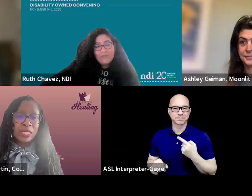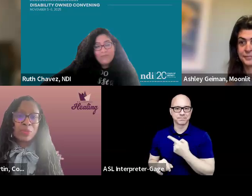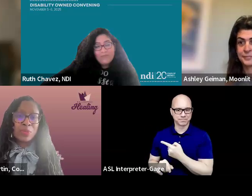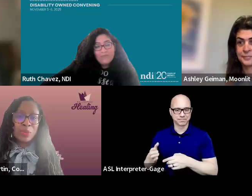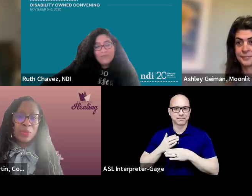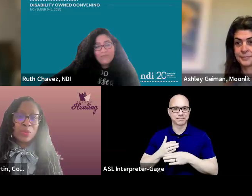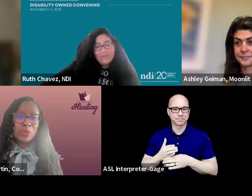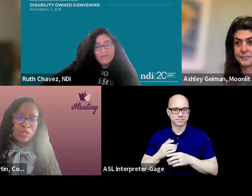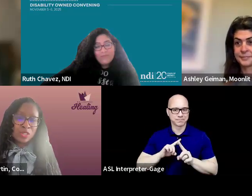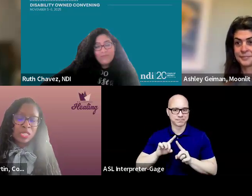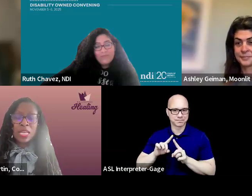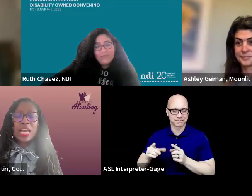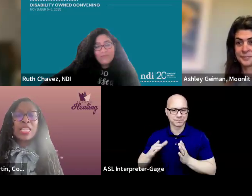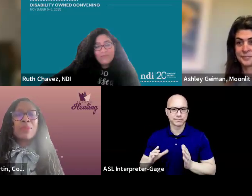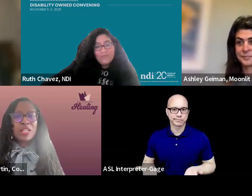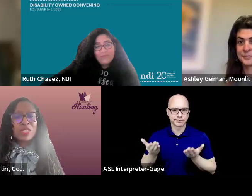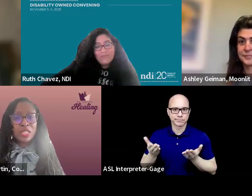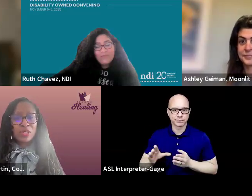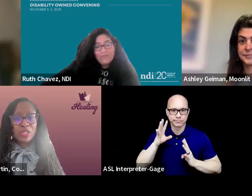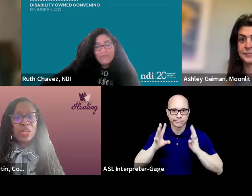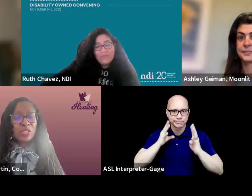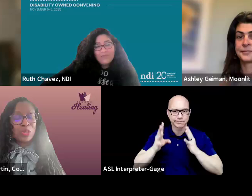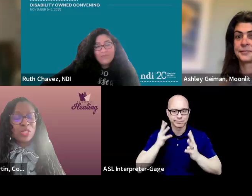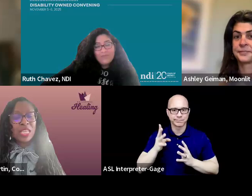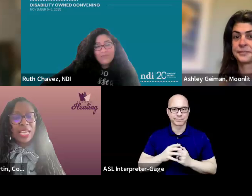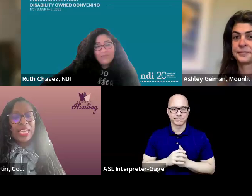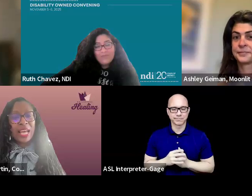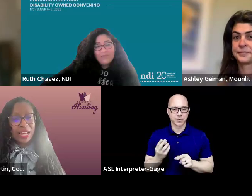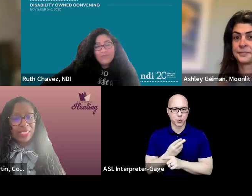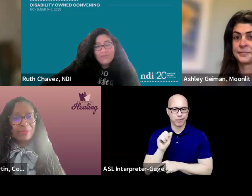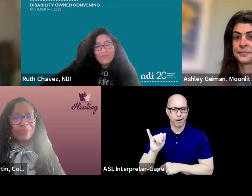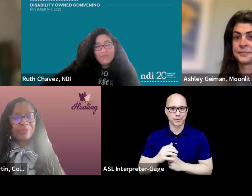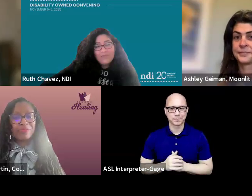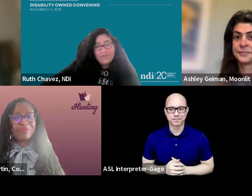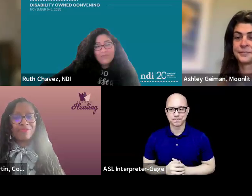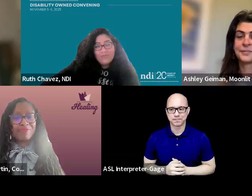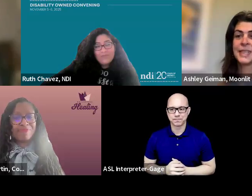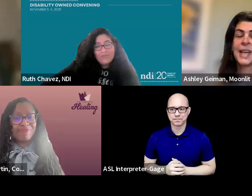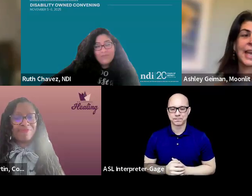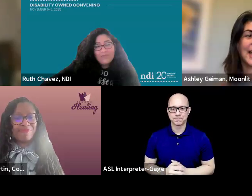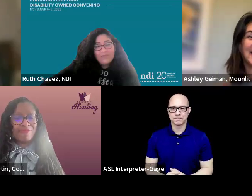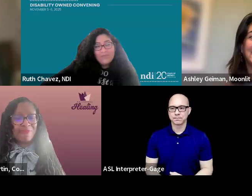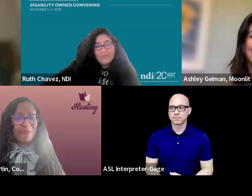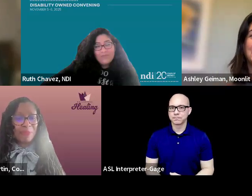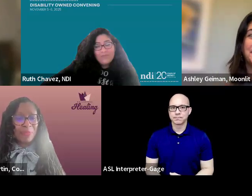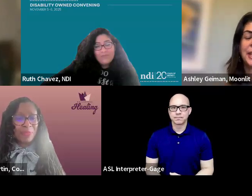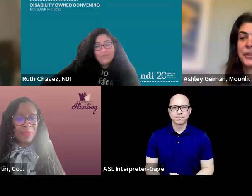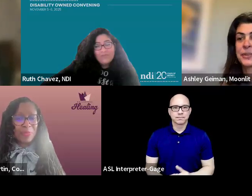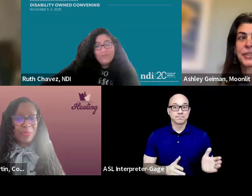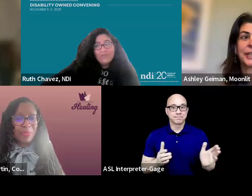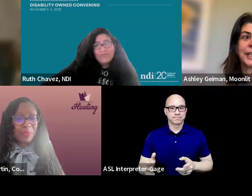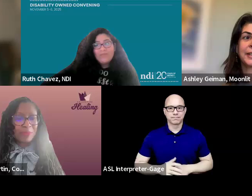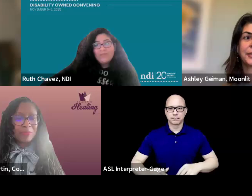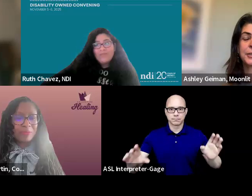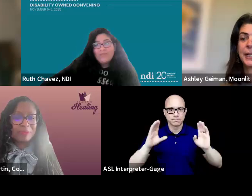creative ways to boost your innovation and imagination using AI. Hi, thank